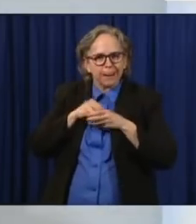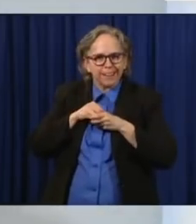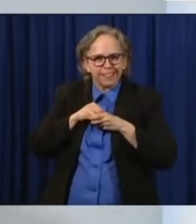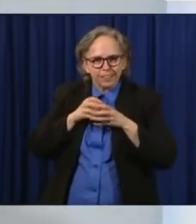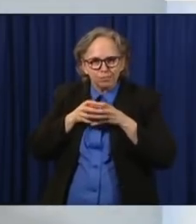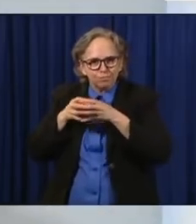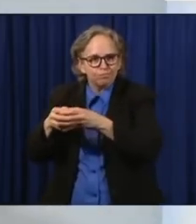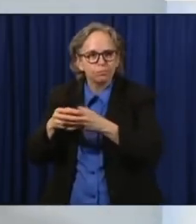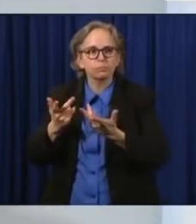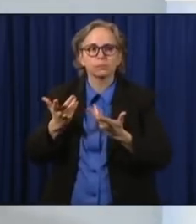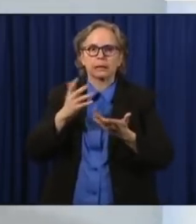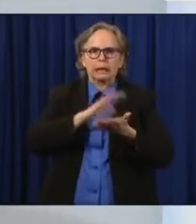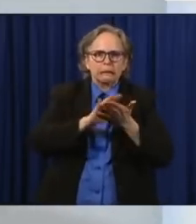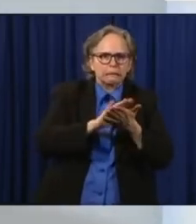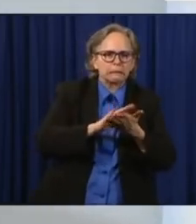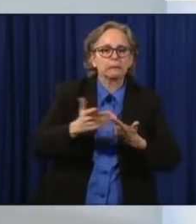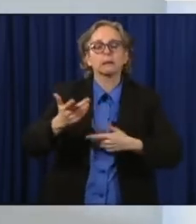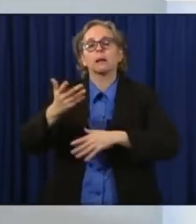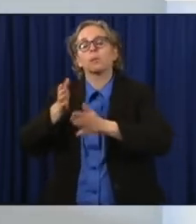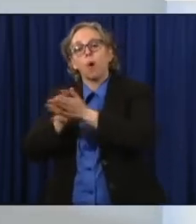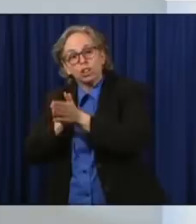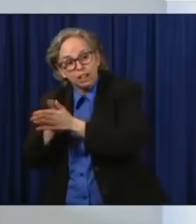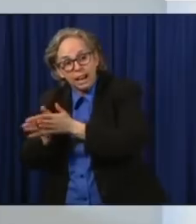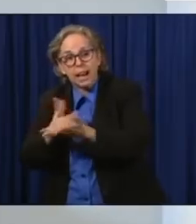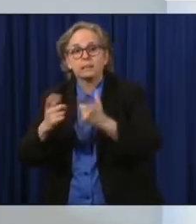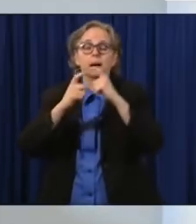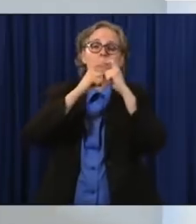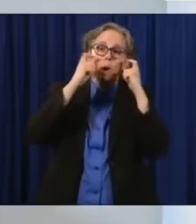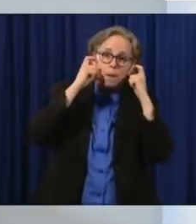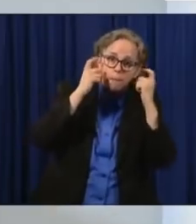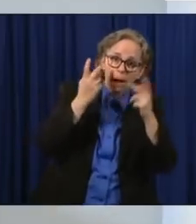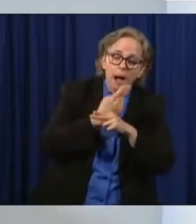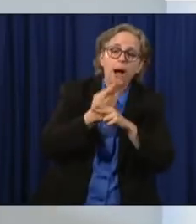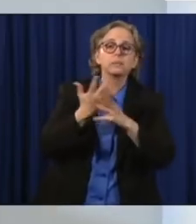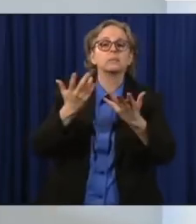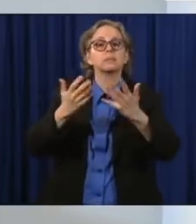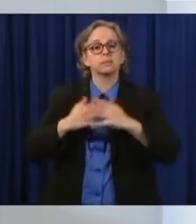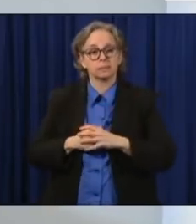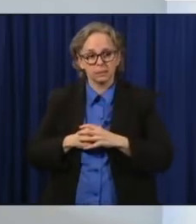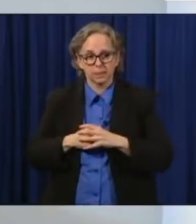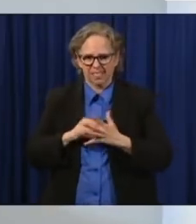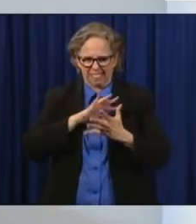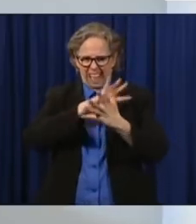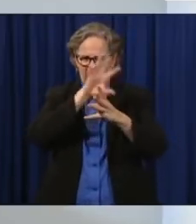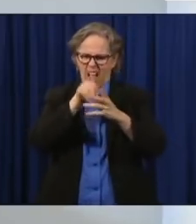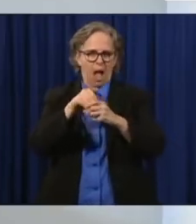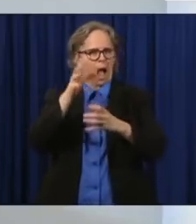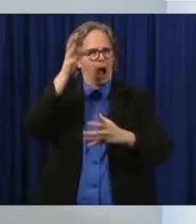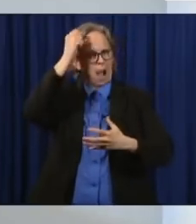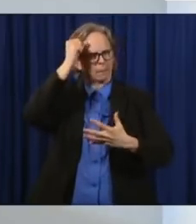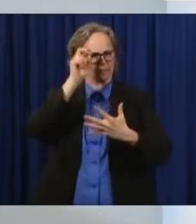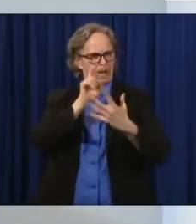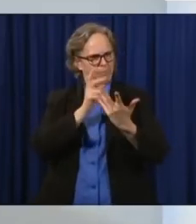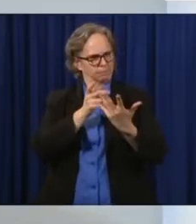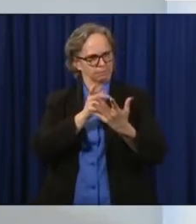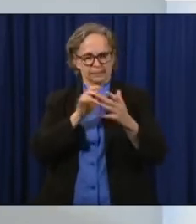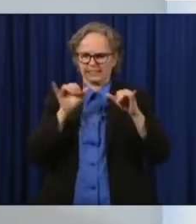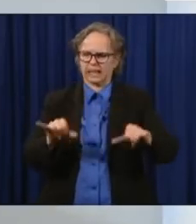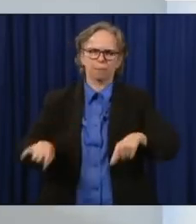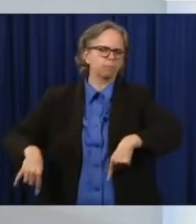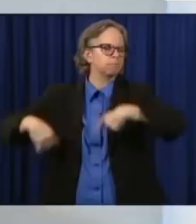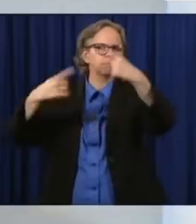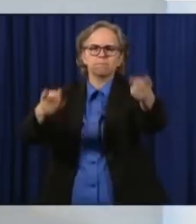wear a mask if you're around other people where the spread could occur. So it's just those common sense things that we've always done. And